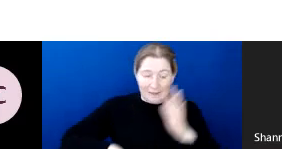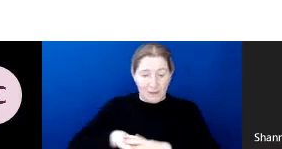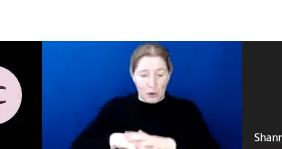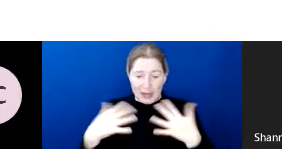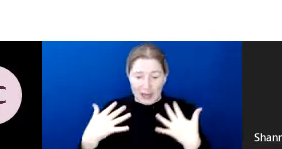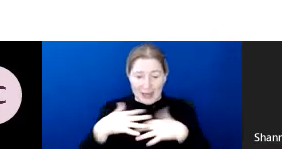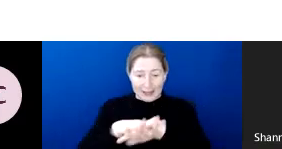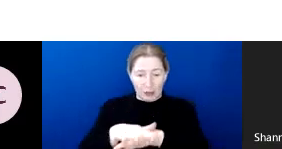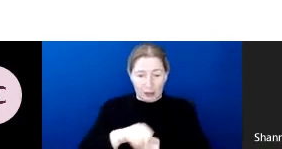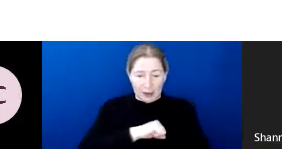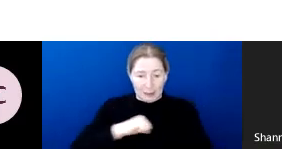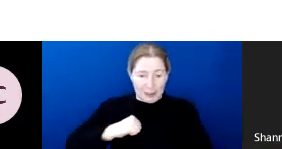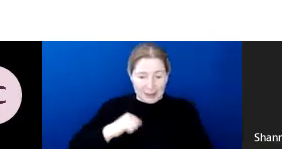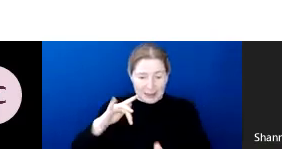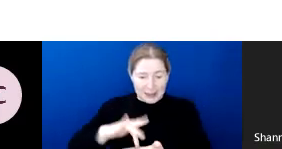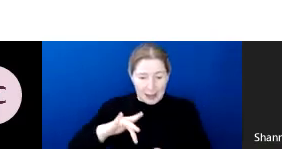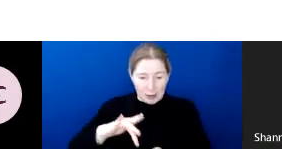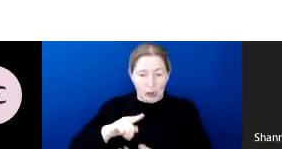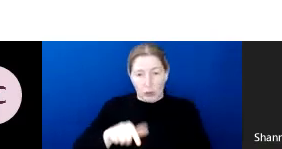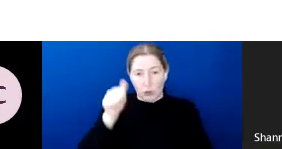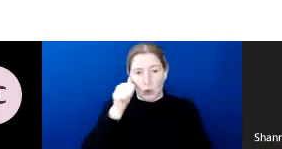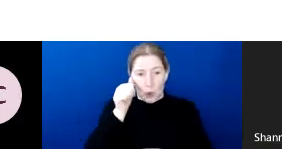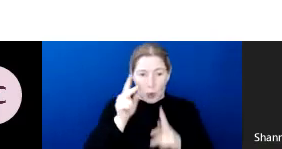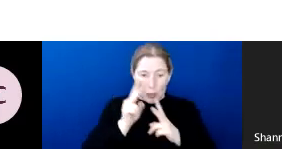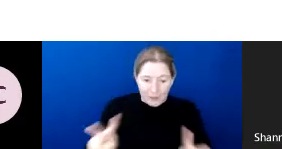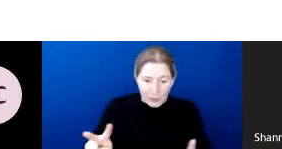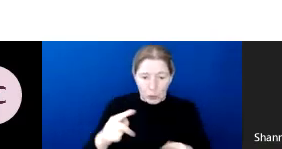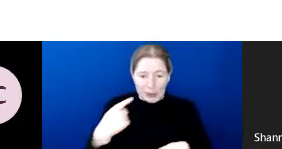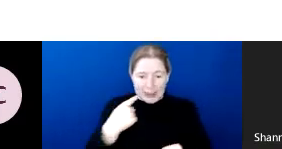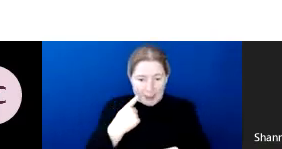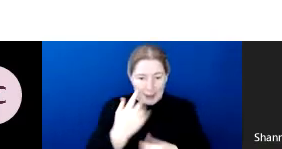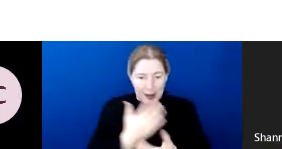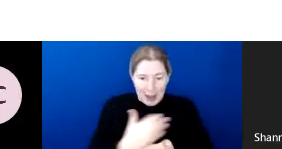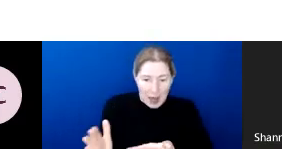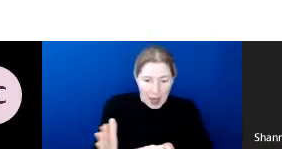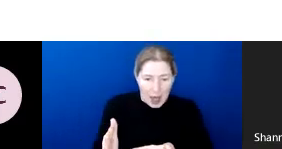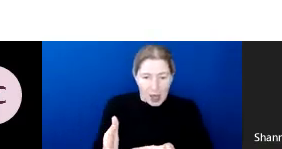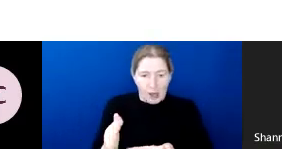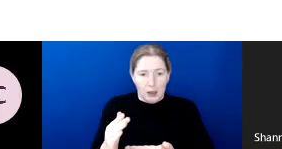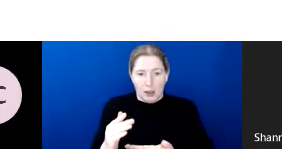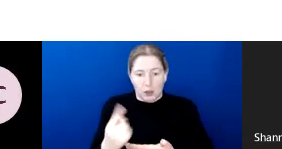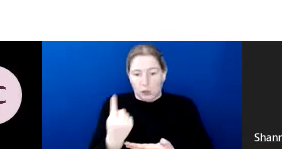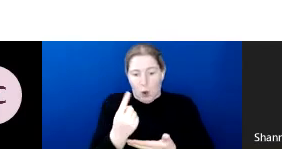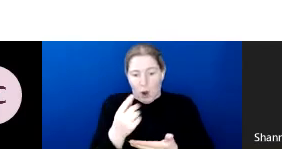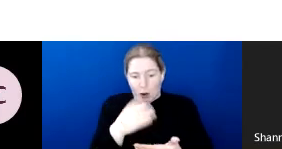so you know the view, you know the buttons. It's only a new area.